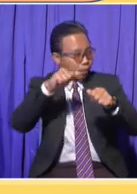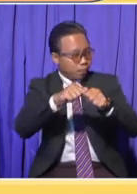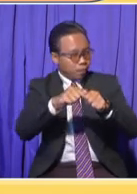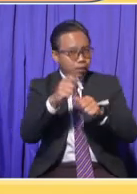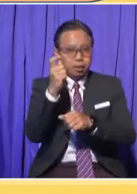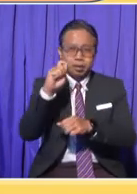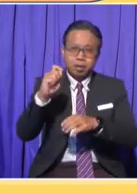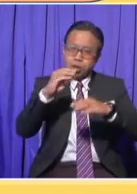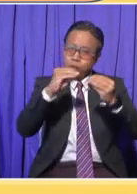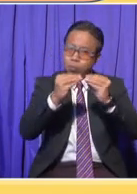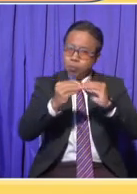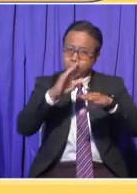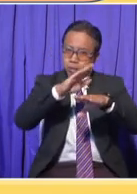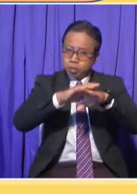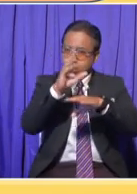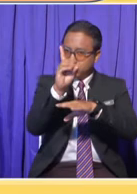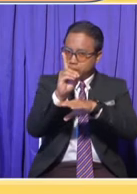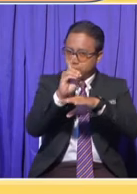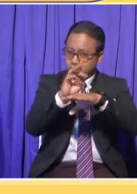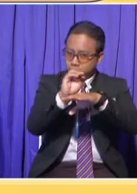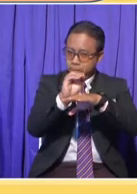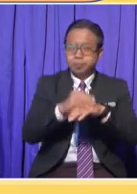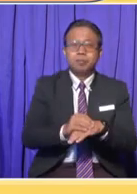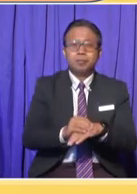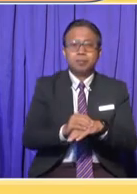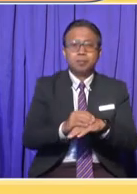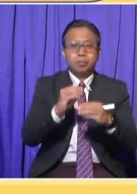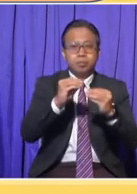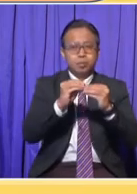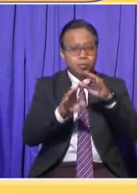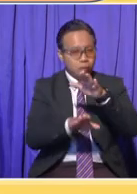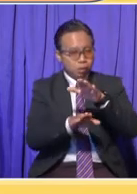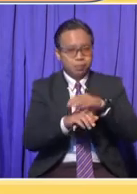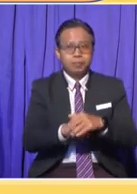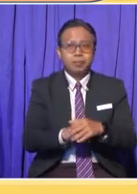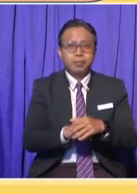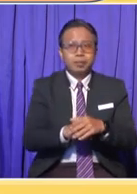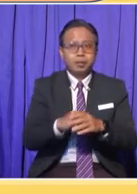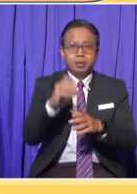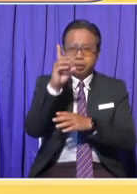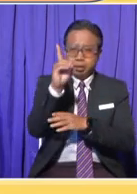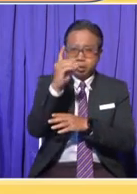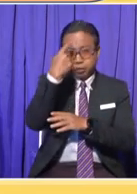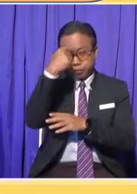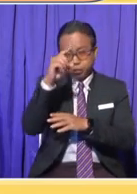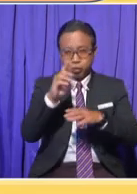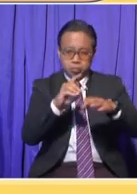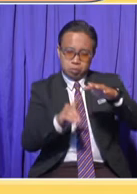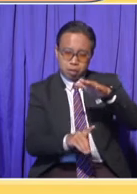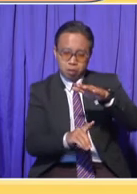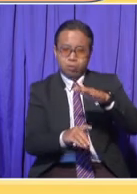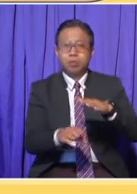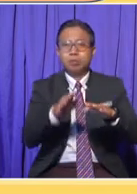the denominator is one down here. D for down.